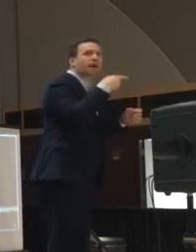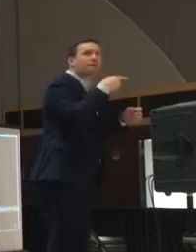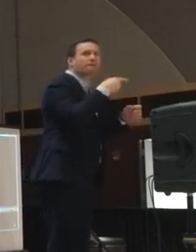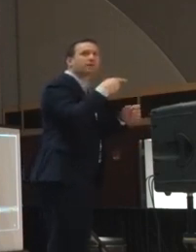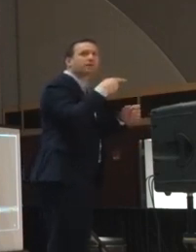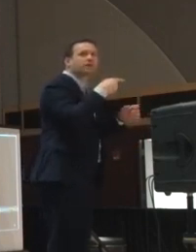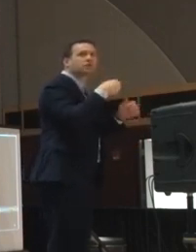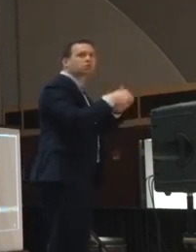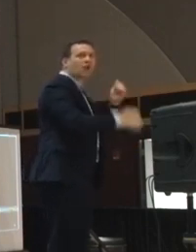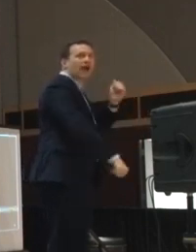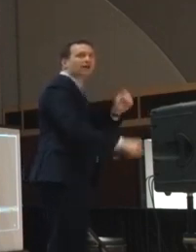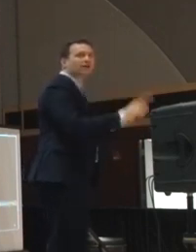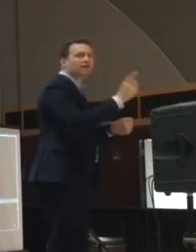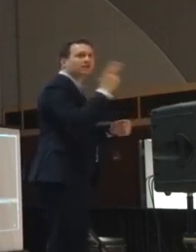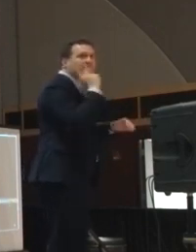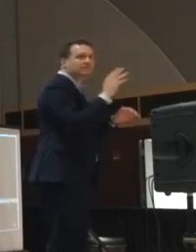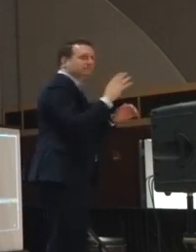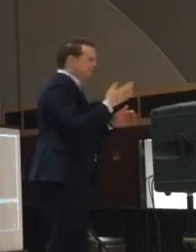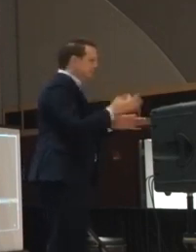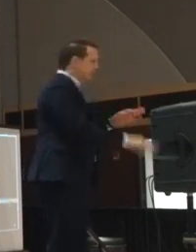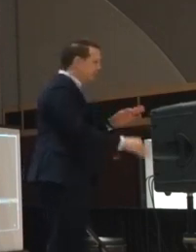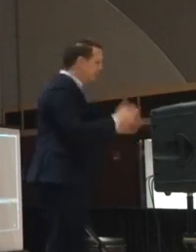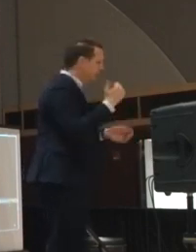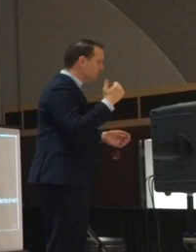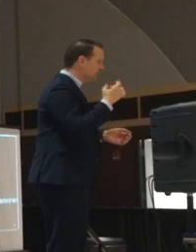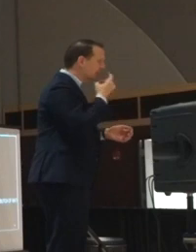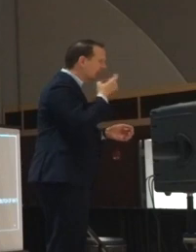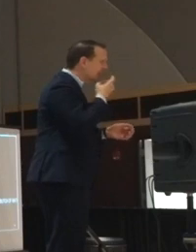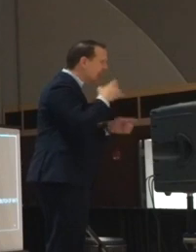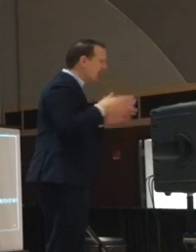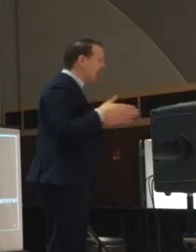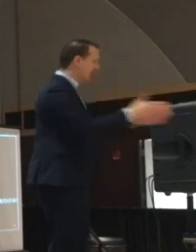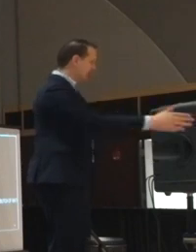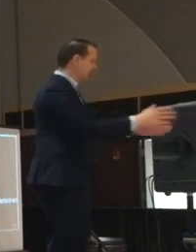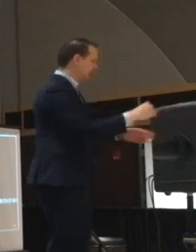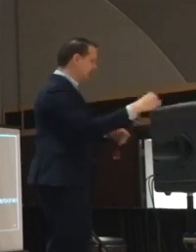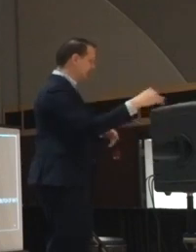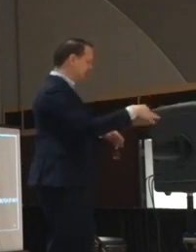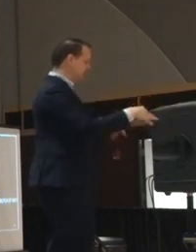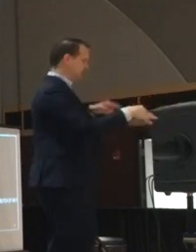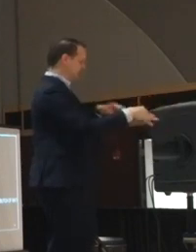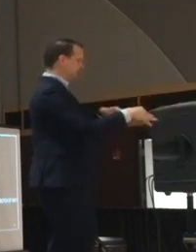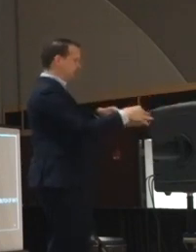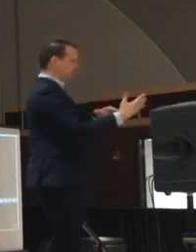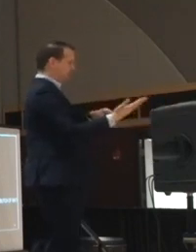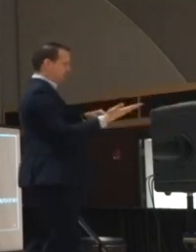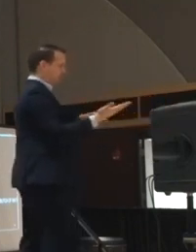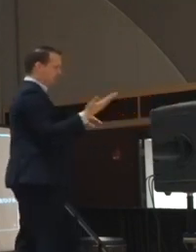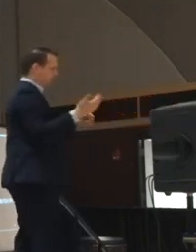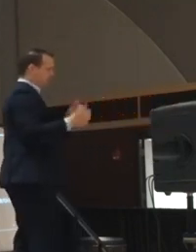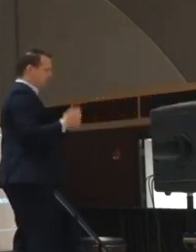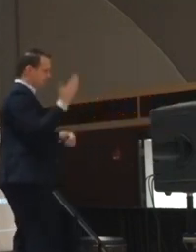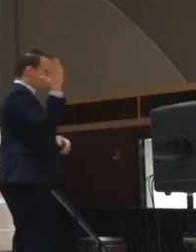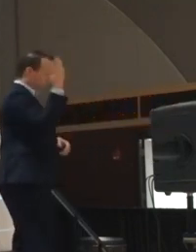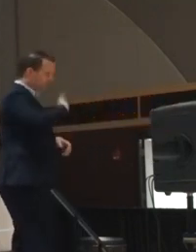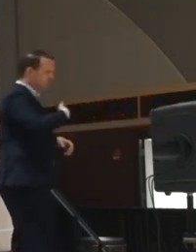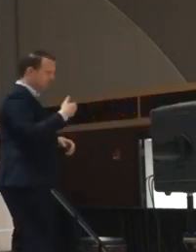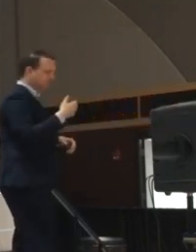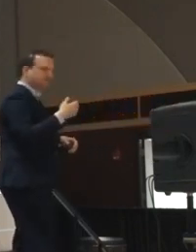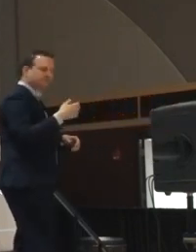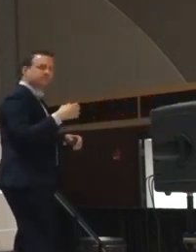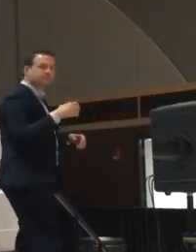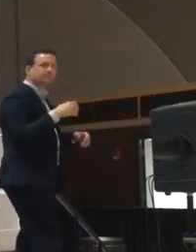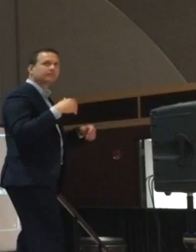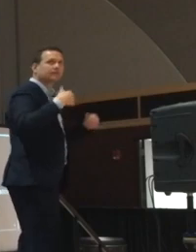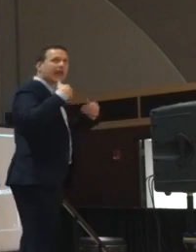drowning. See how basic that is? Do I need a degree in nuclear physics to figure that out? No, I don't. Animal memories